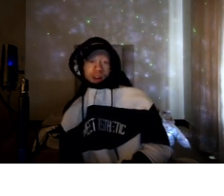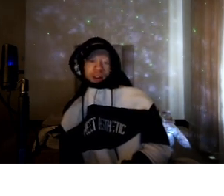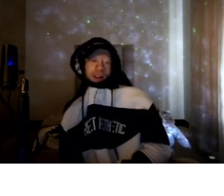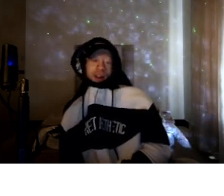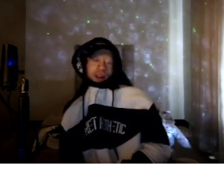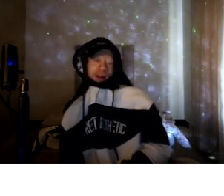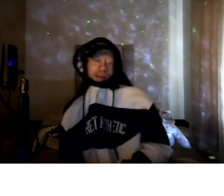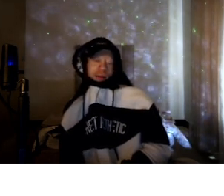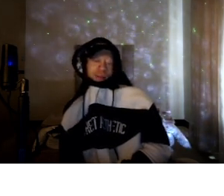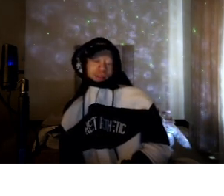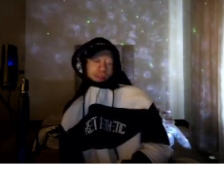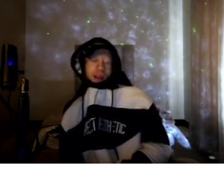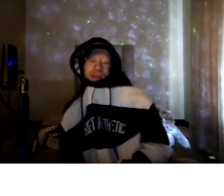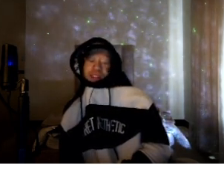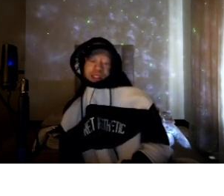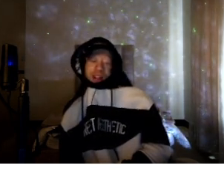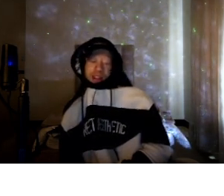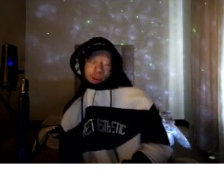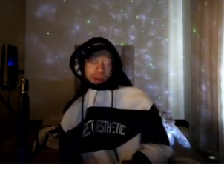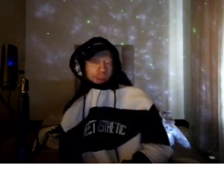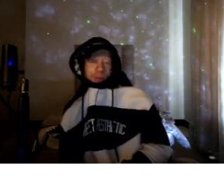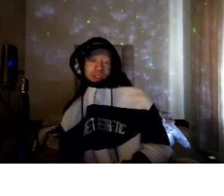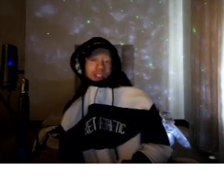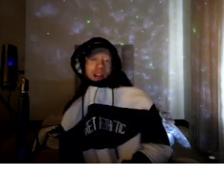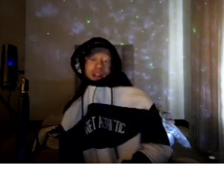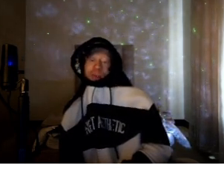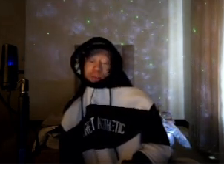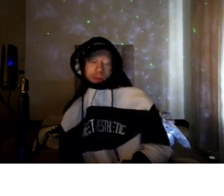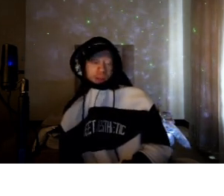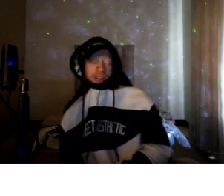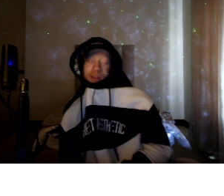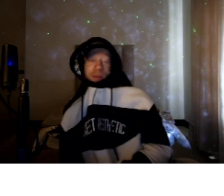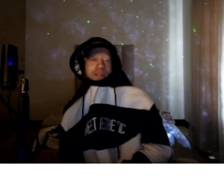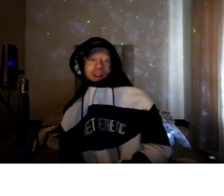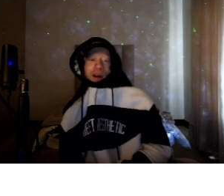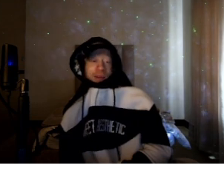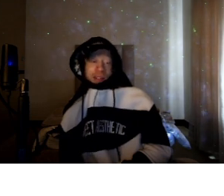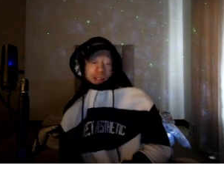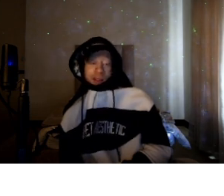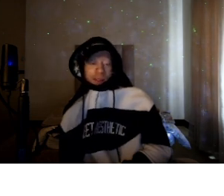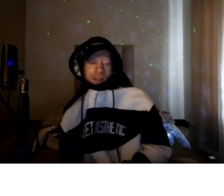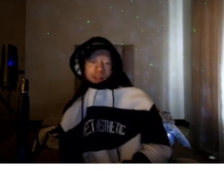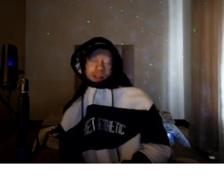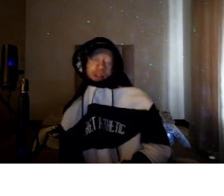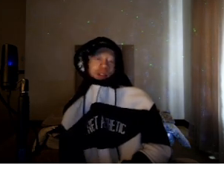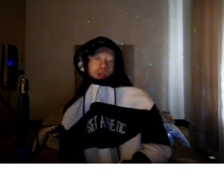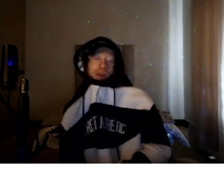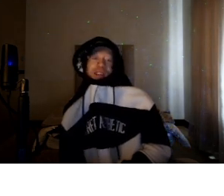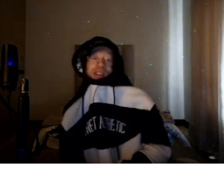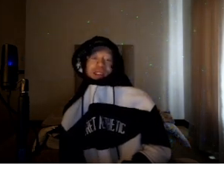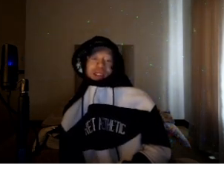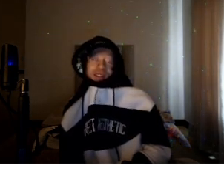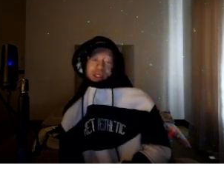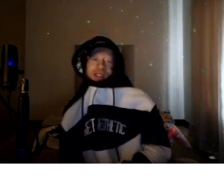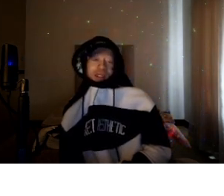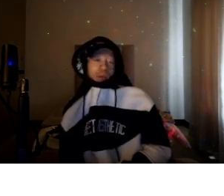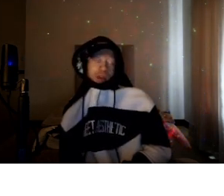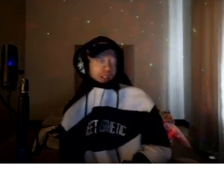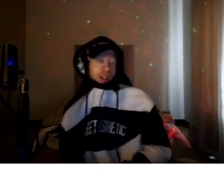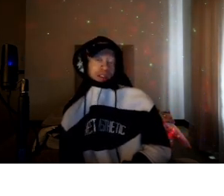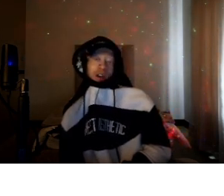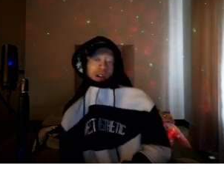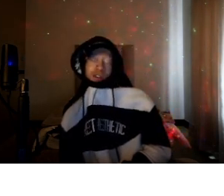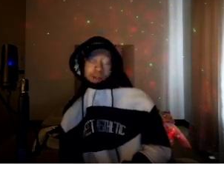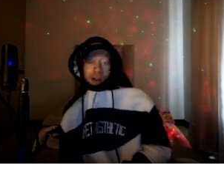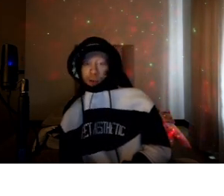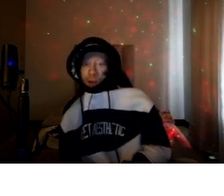wrong. Sometimes it's just like, yo, let people shine, let people give them their flowers, let them enjoy their success. They still worked